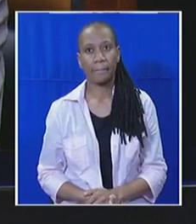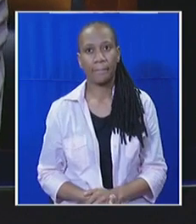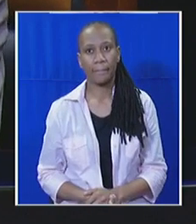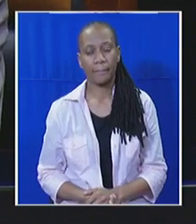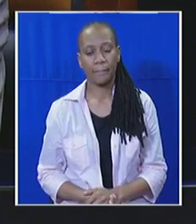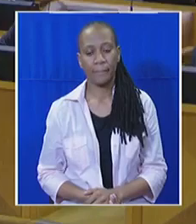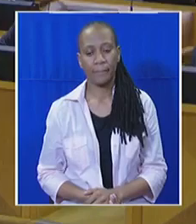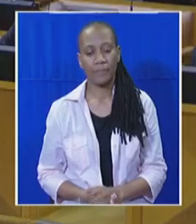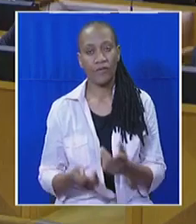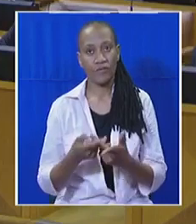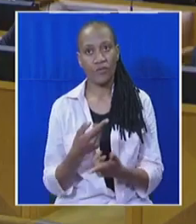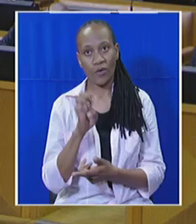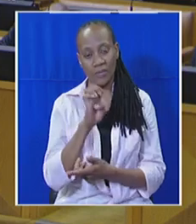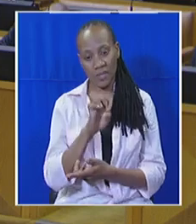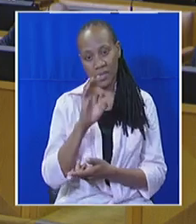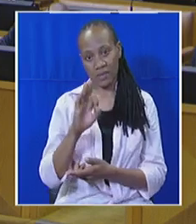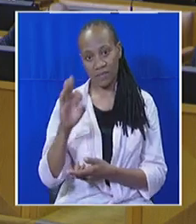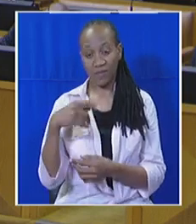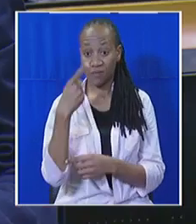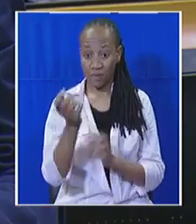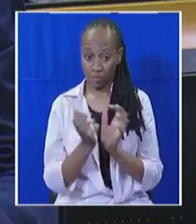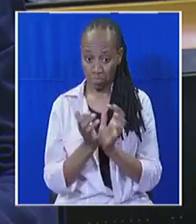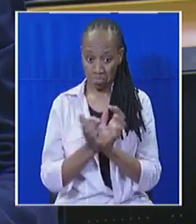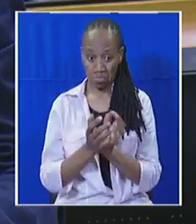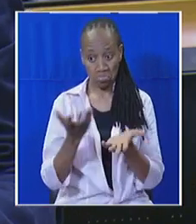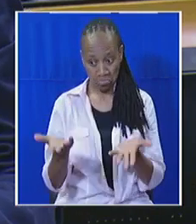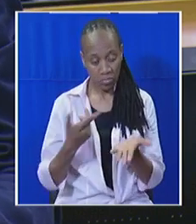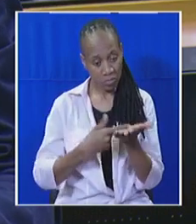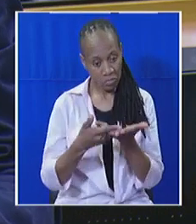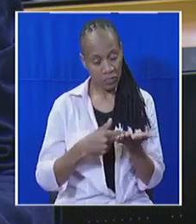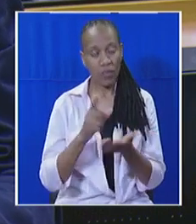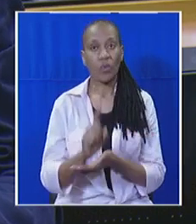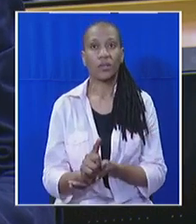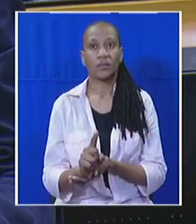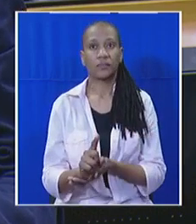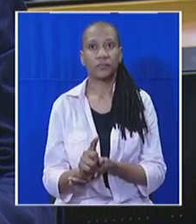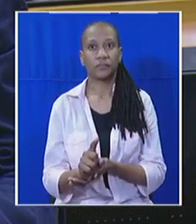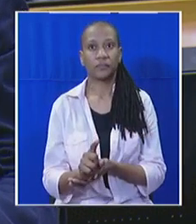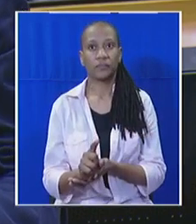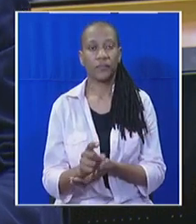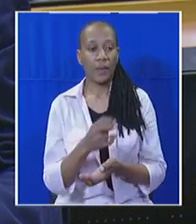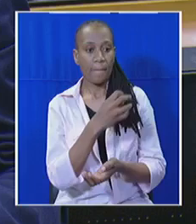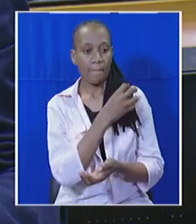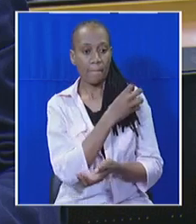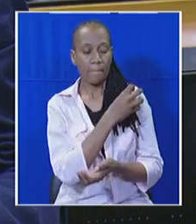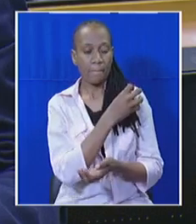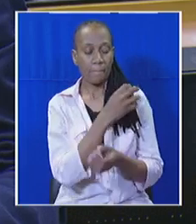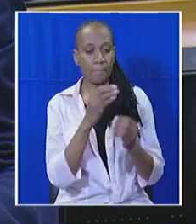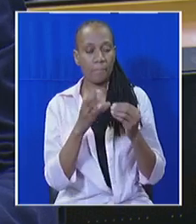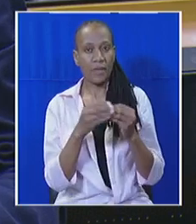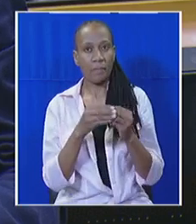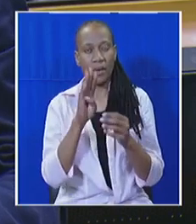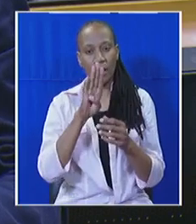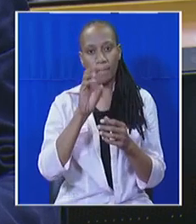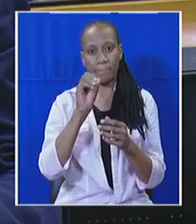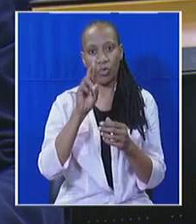I rise on behalf of the EFF that at its next sitting, the House debates the suitability of Honourable Boroto to preside over